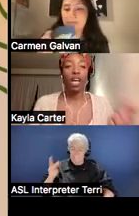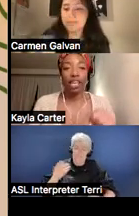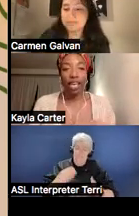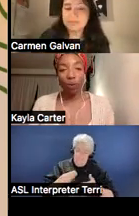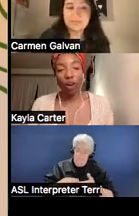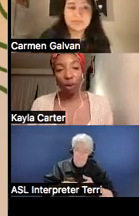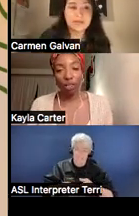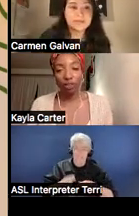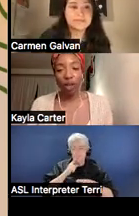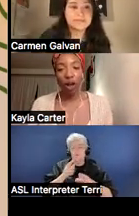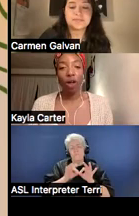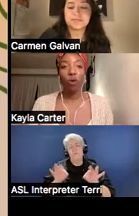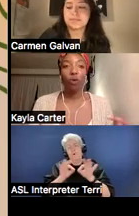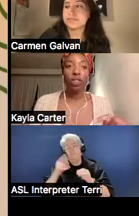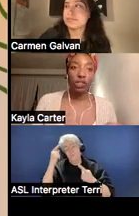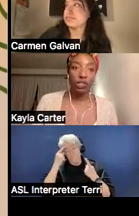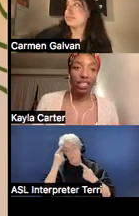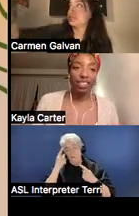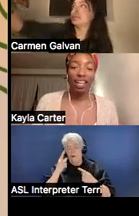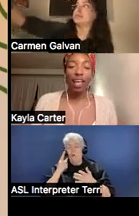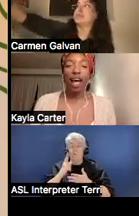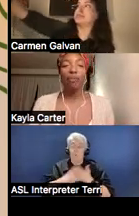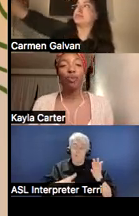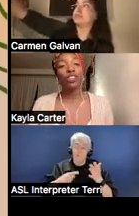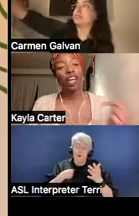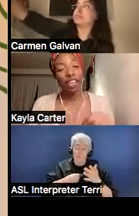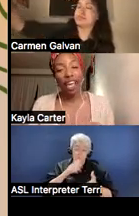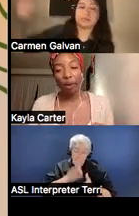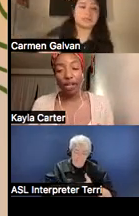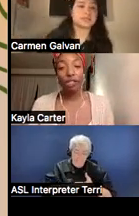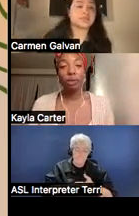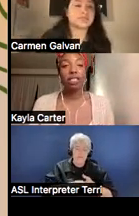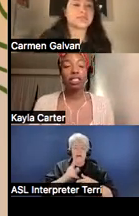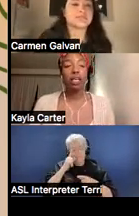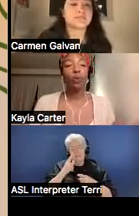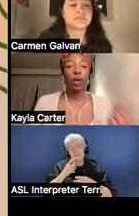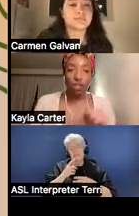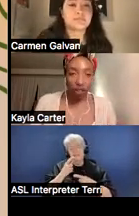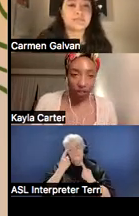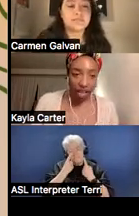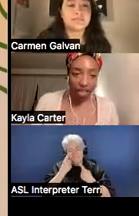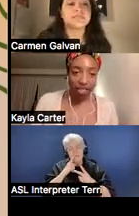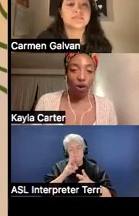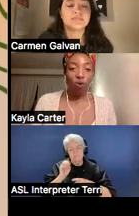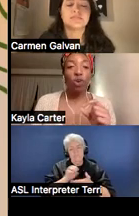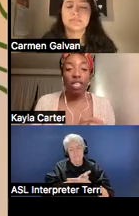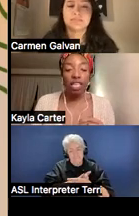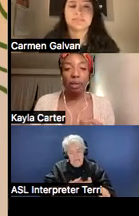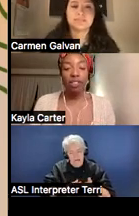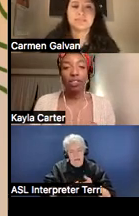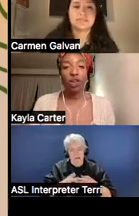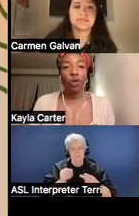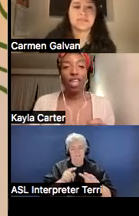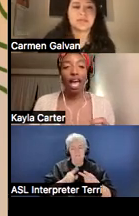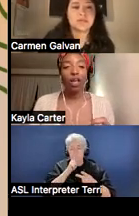are checking what our beliefs are with gentleness. We're checking our judgments with gentleness. really